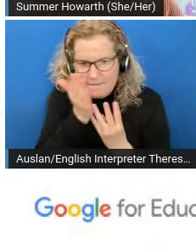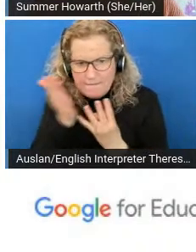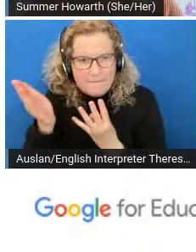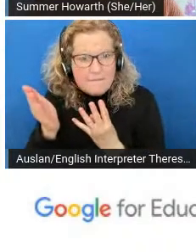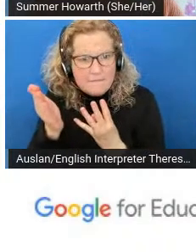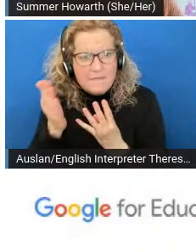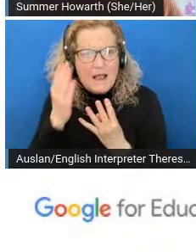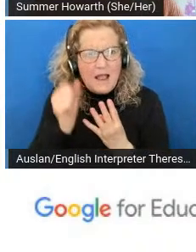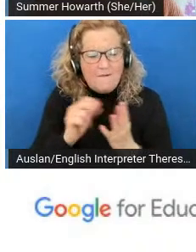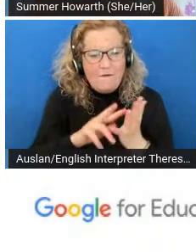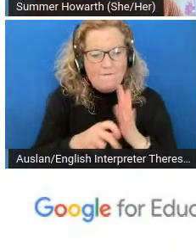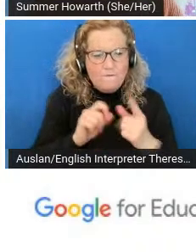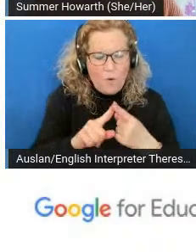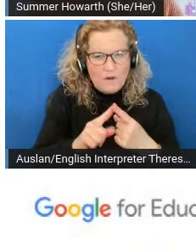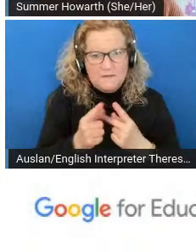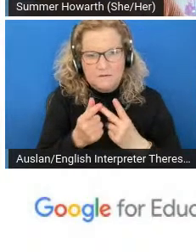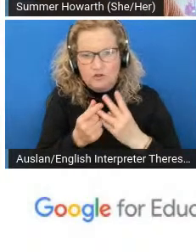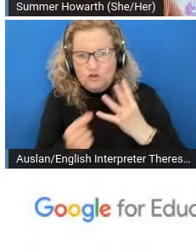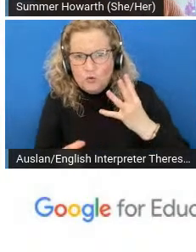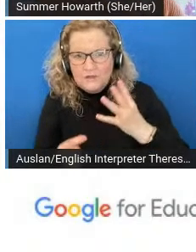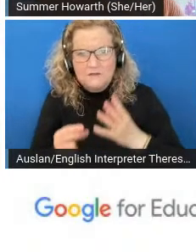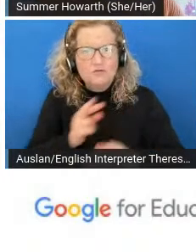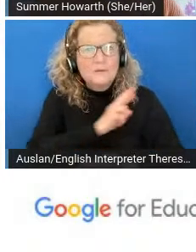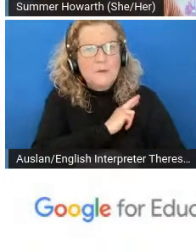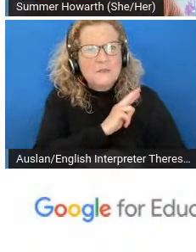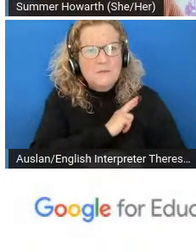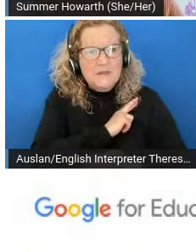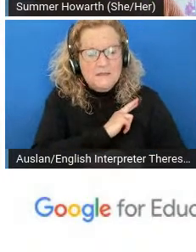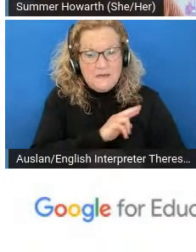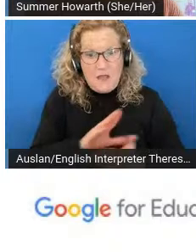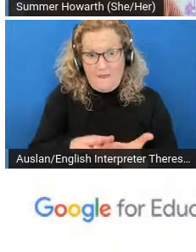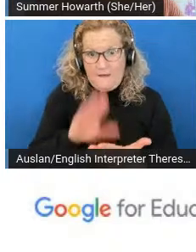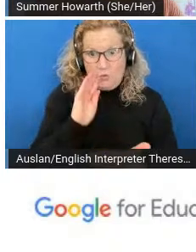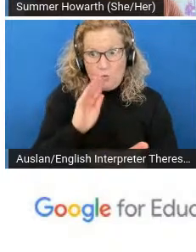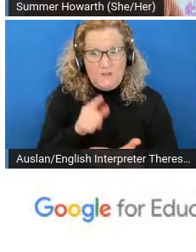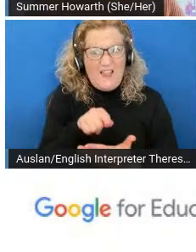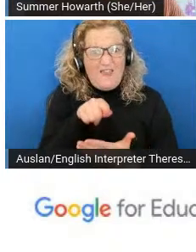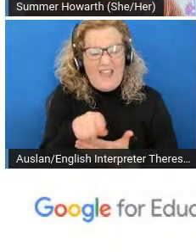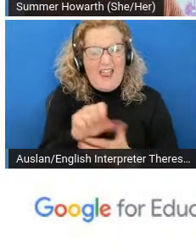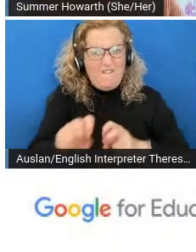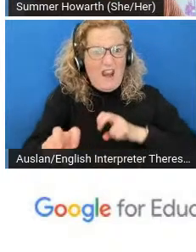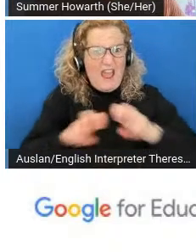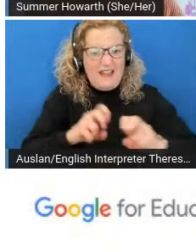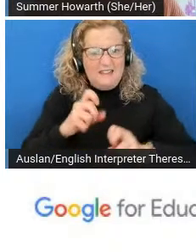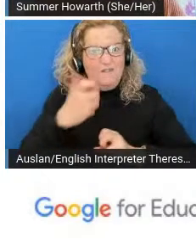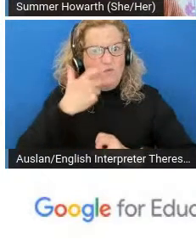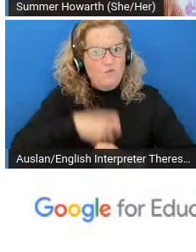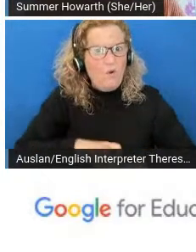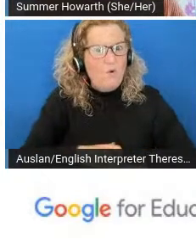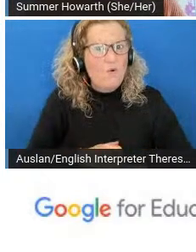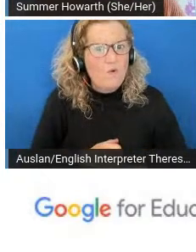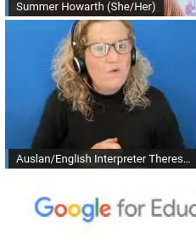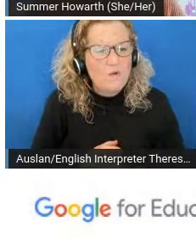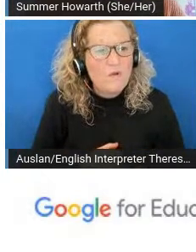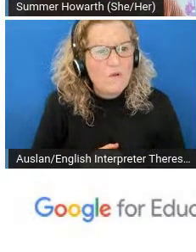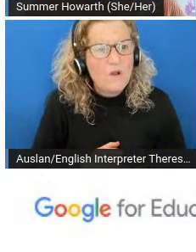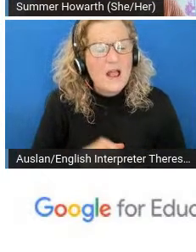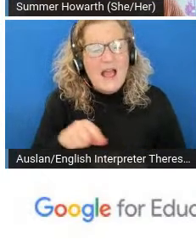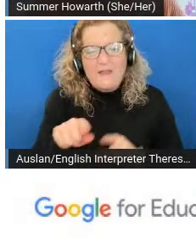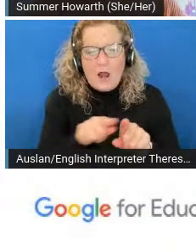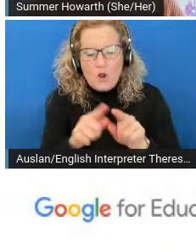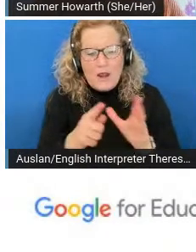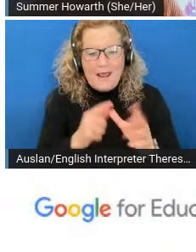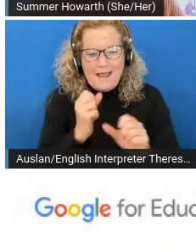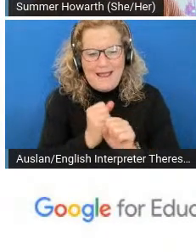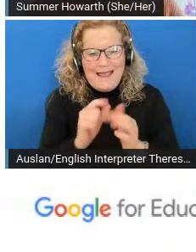and responsibility. And there's the learner has a very active role here. And of course, that learner agency piece. So we